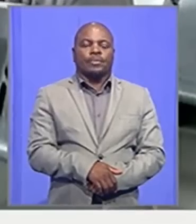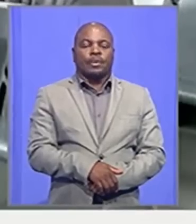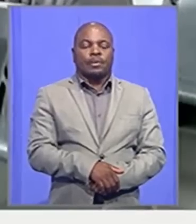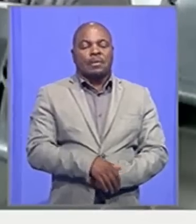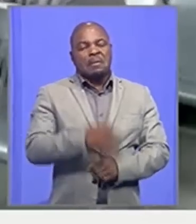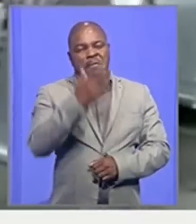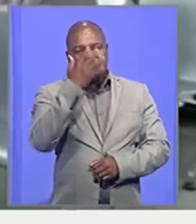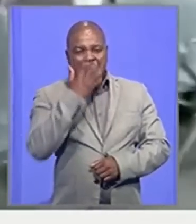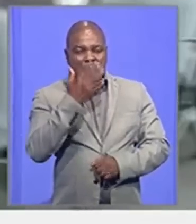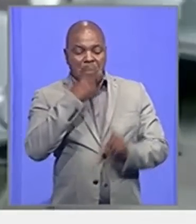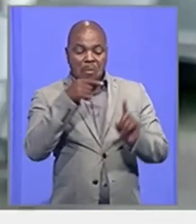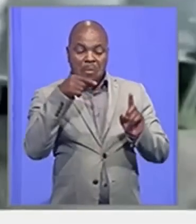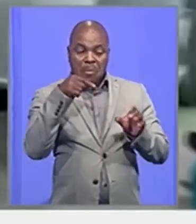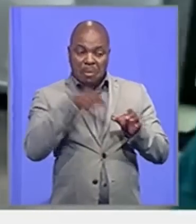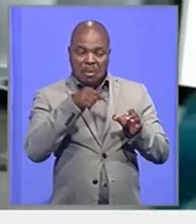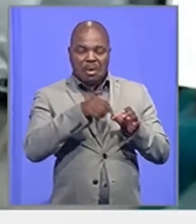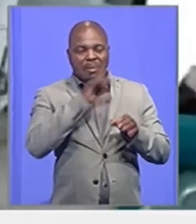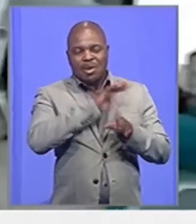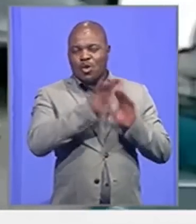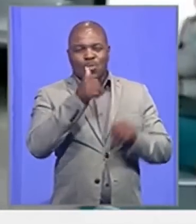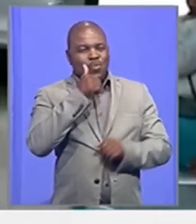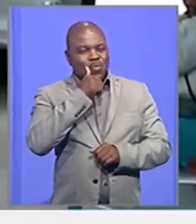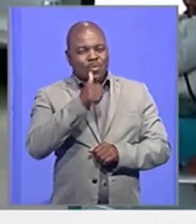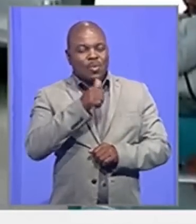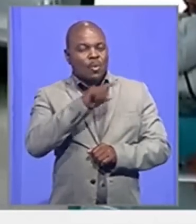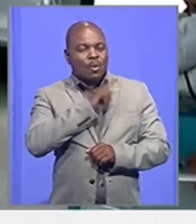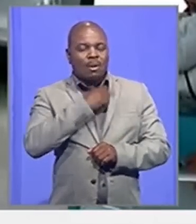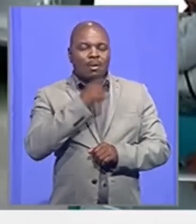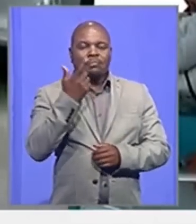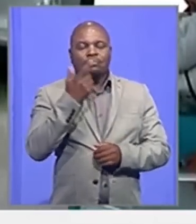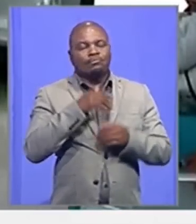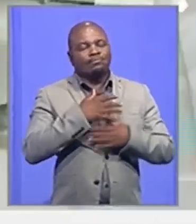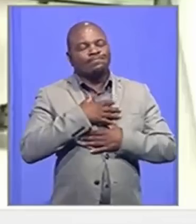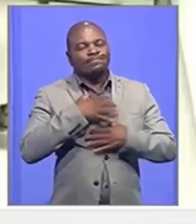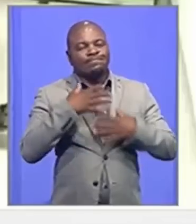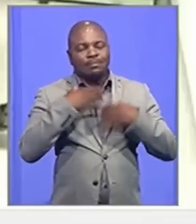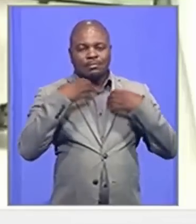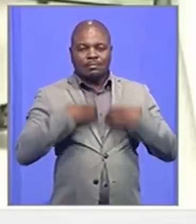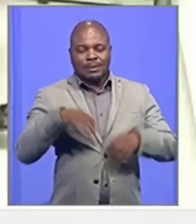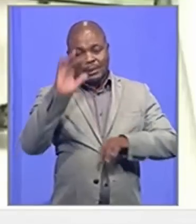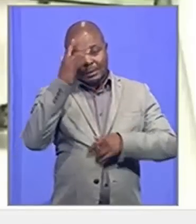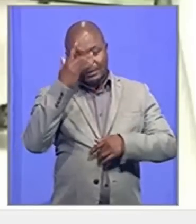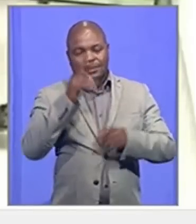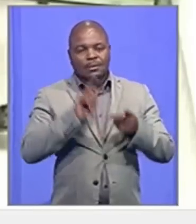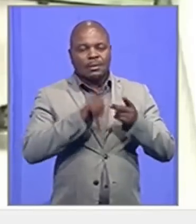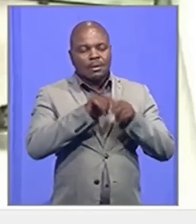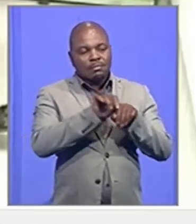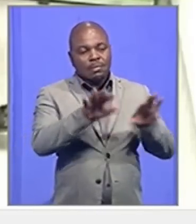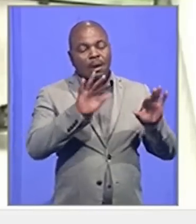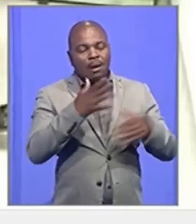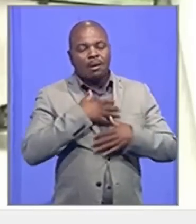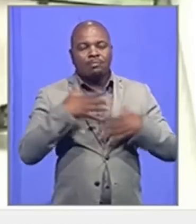Mofikela kana flu ke bolwetse jo bo seng monate jwa go tshwaetsega mo mafatlheng. Bo tshelanwa ka go hema fa batho ba